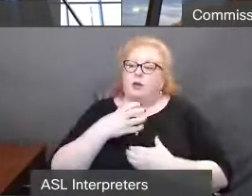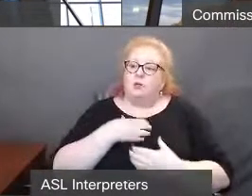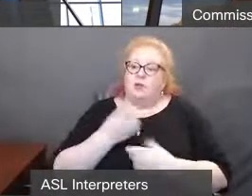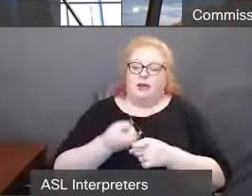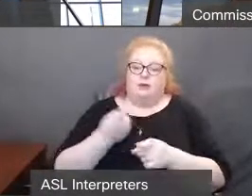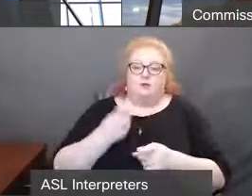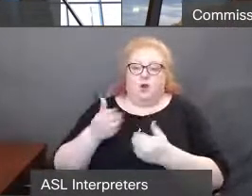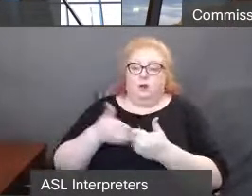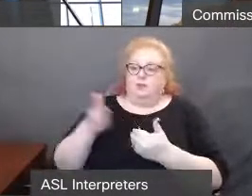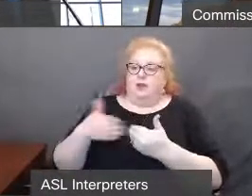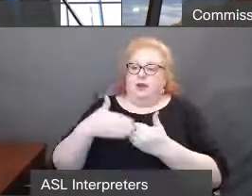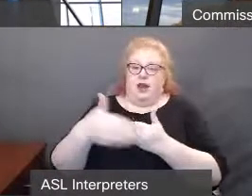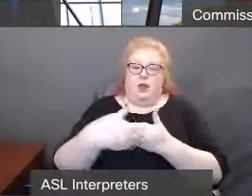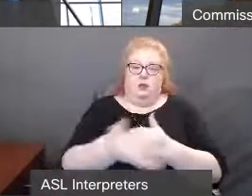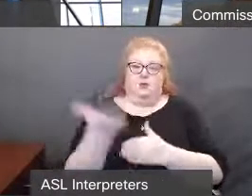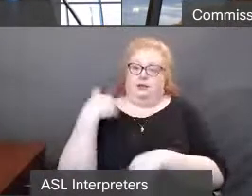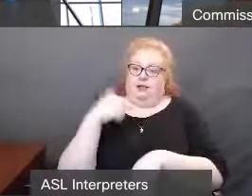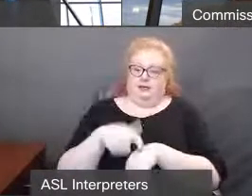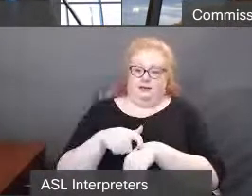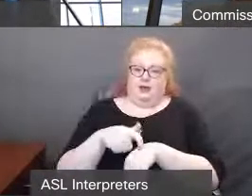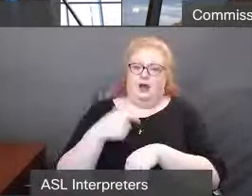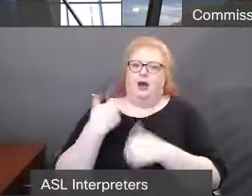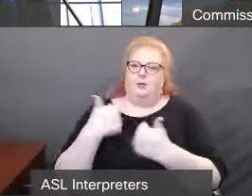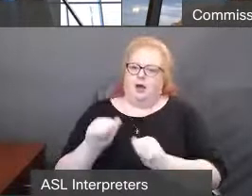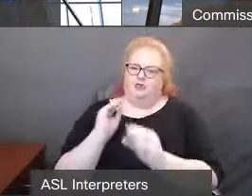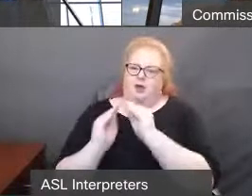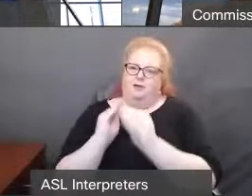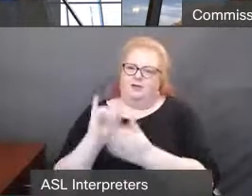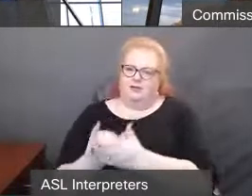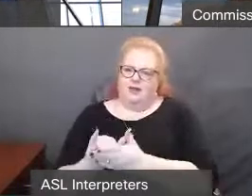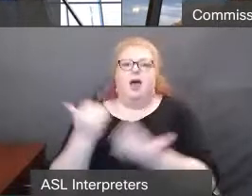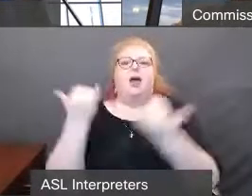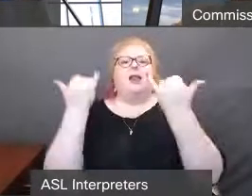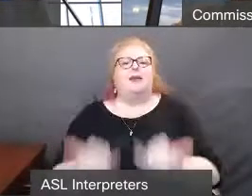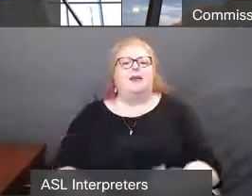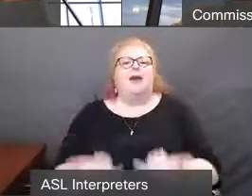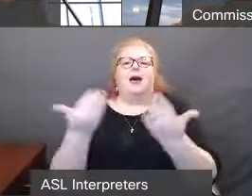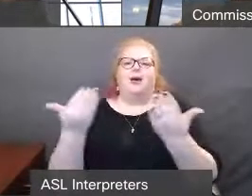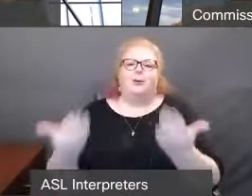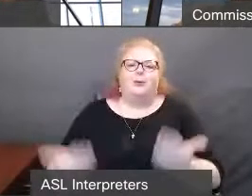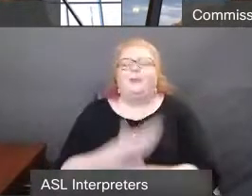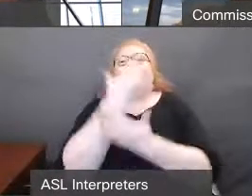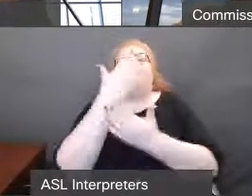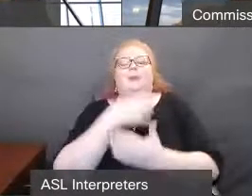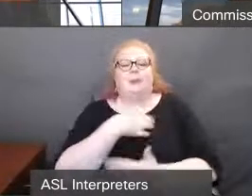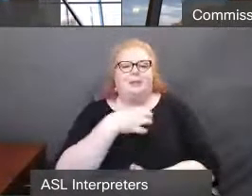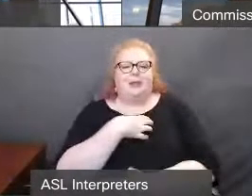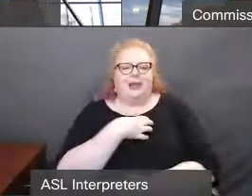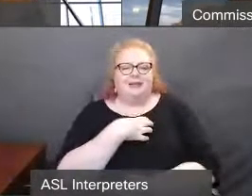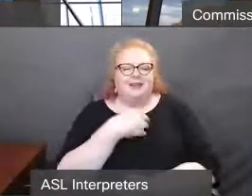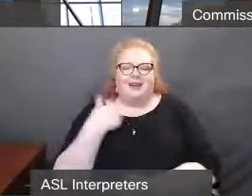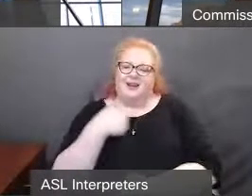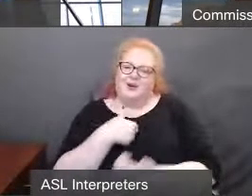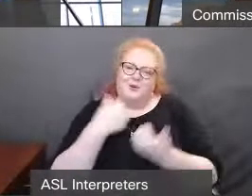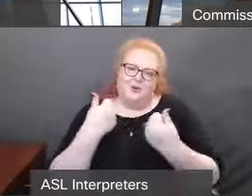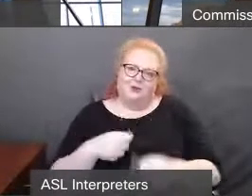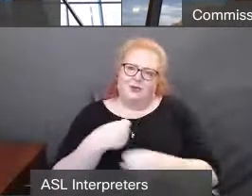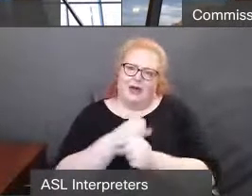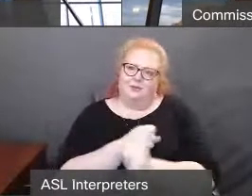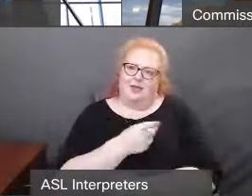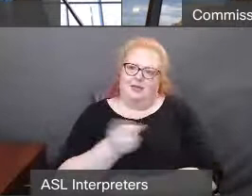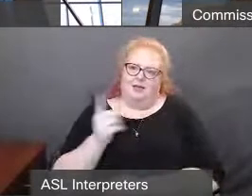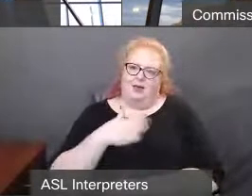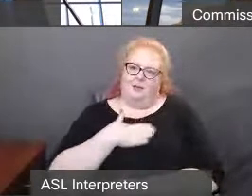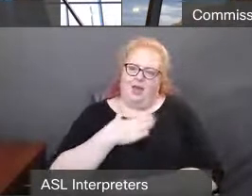last time and I tried to fix them. And now there's a whole new set of complaints. And so we're just trying to make them happy, do something that